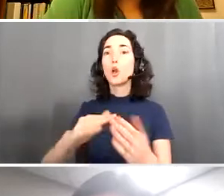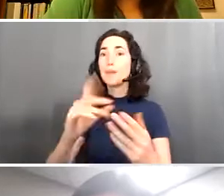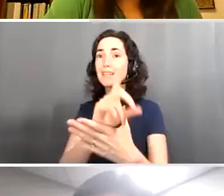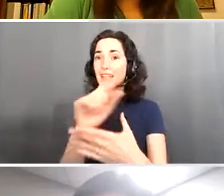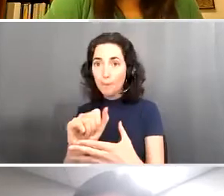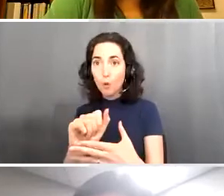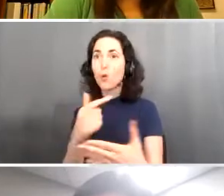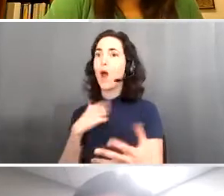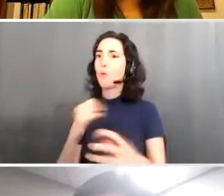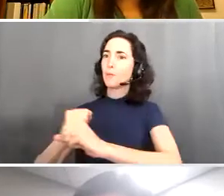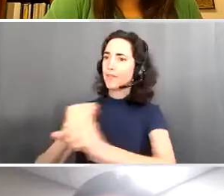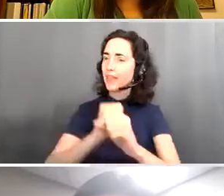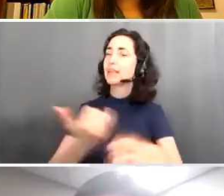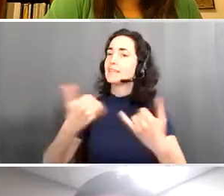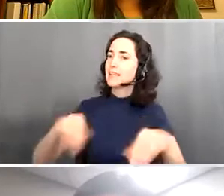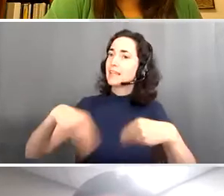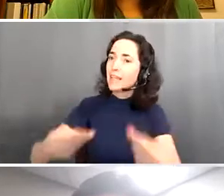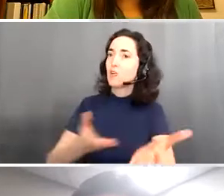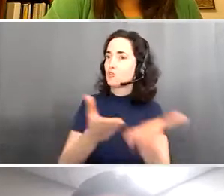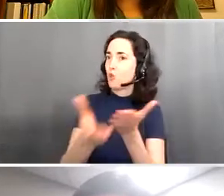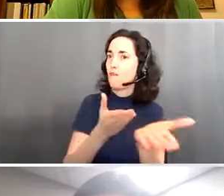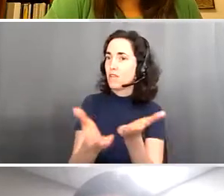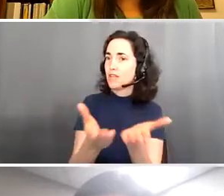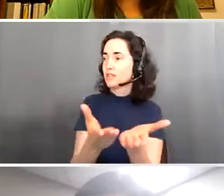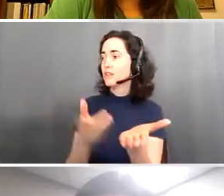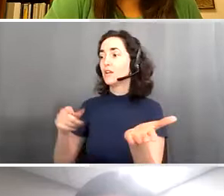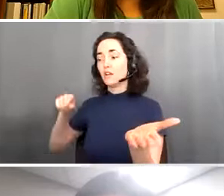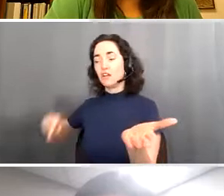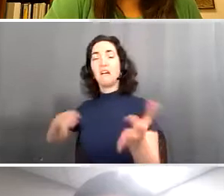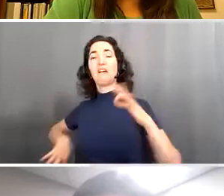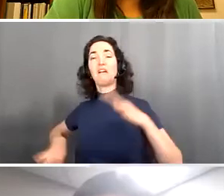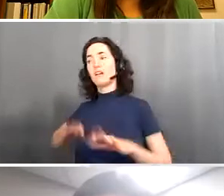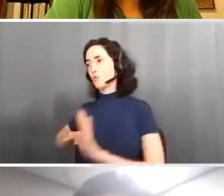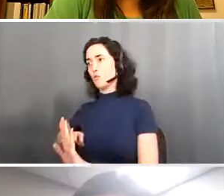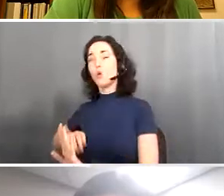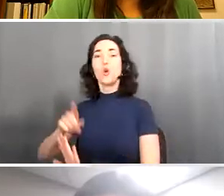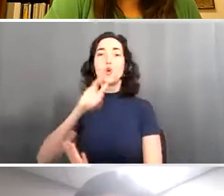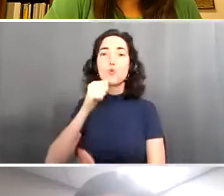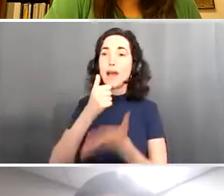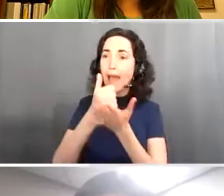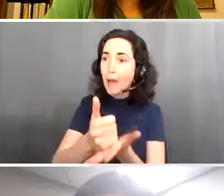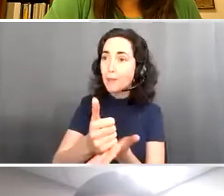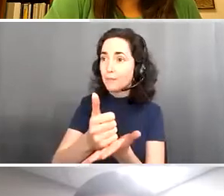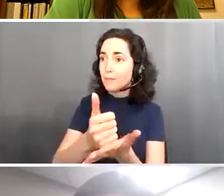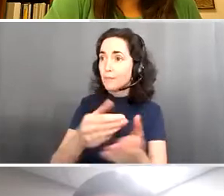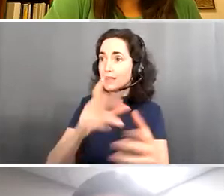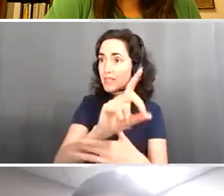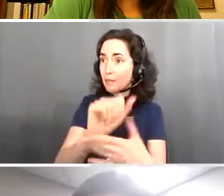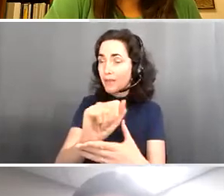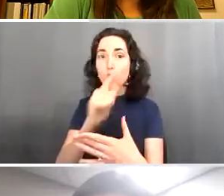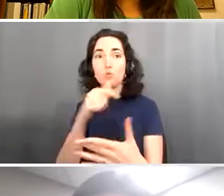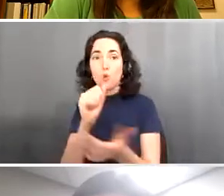they can still have these services, but the people that are helping them need to be better than just $7.25 an hour. I stay right